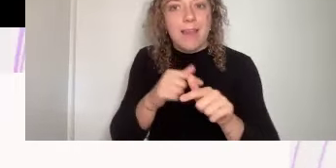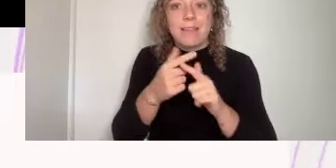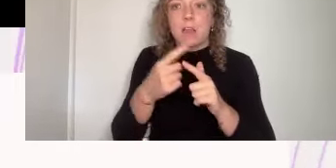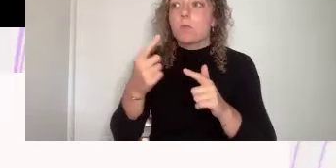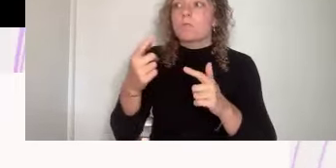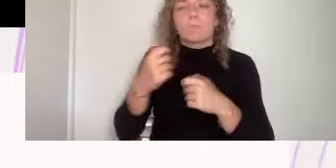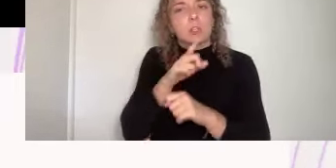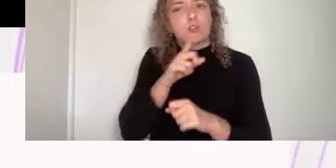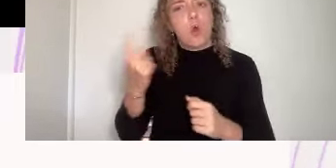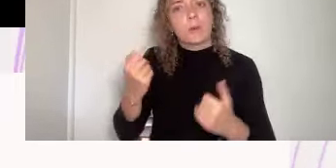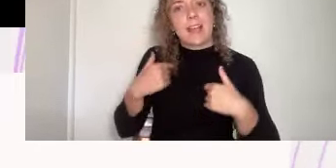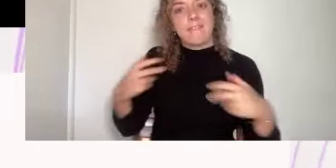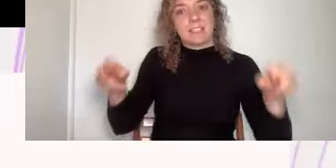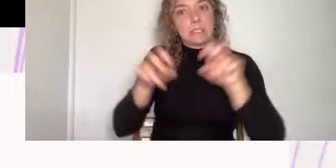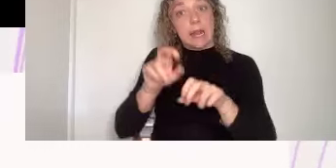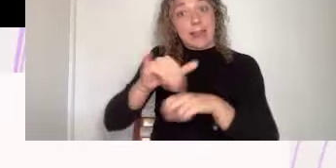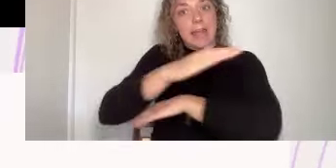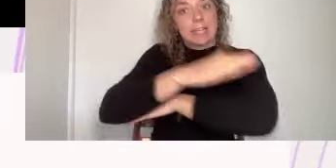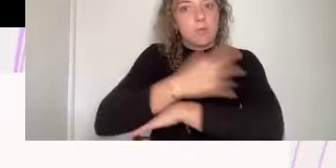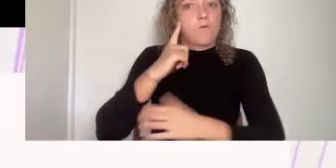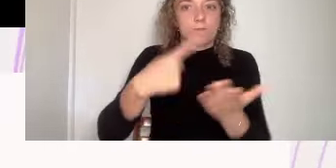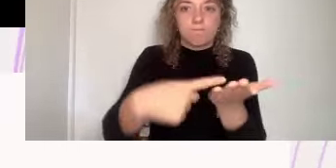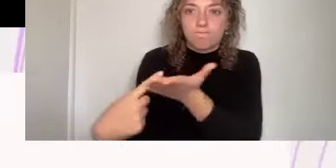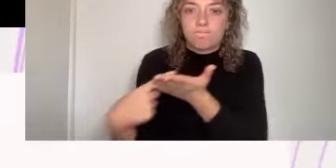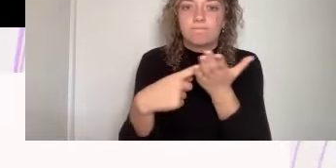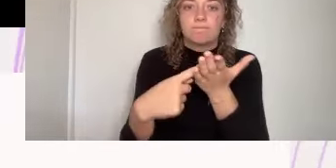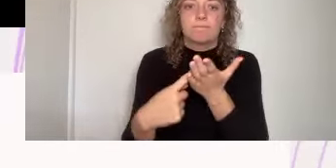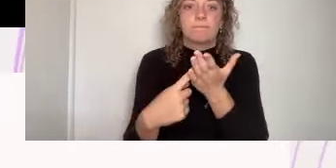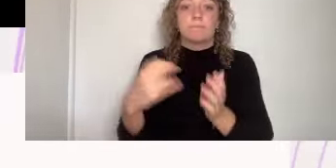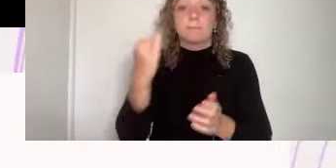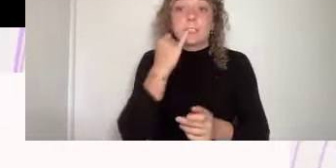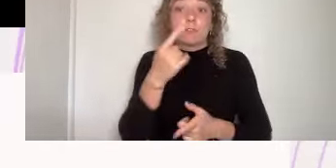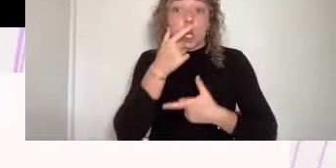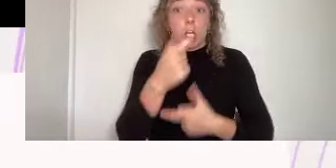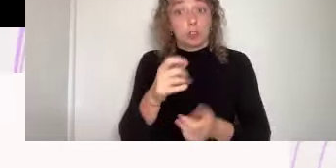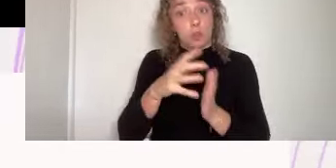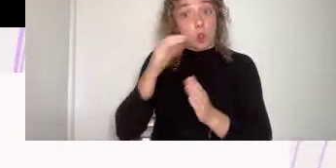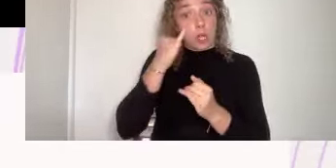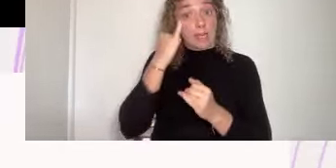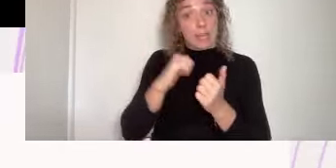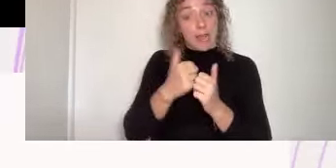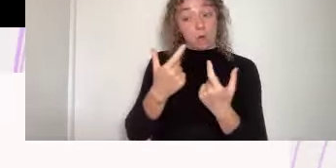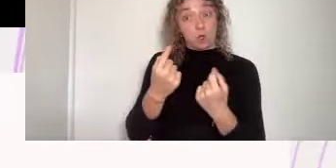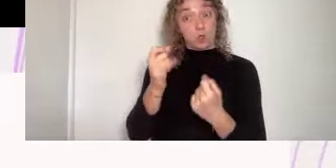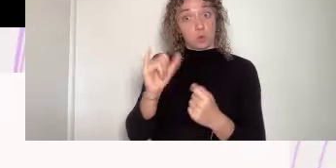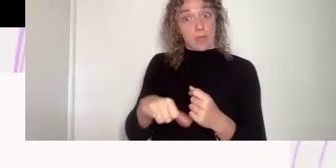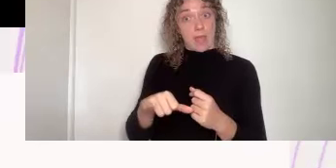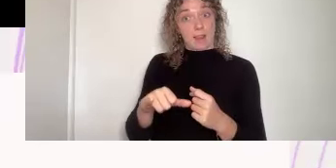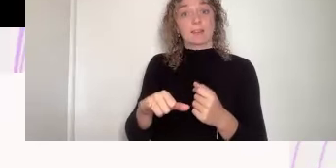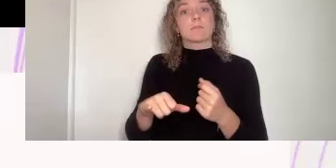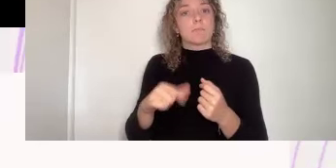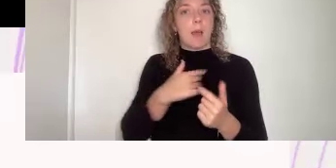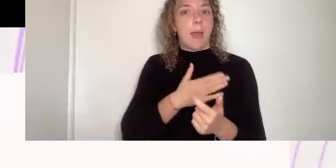at that table. And if you're interested in learning ideas for how to best do that, I'm happy to participate in